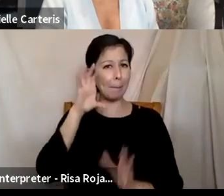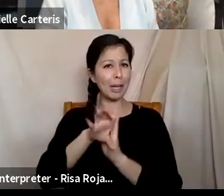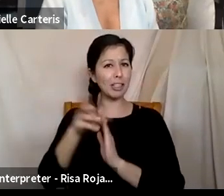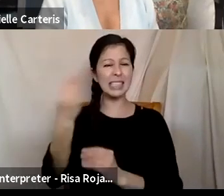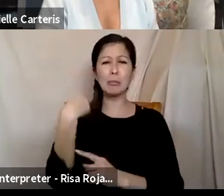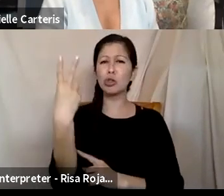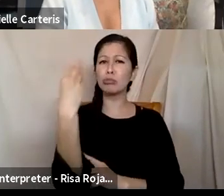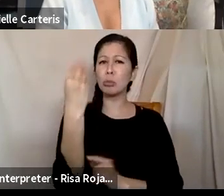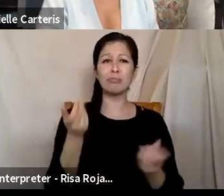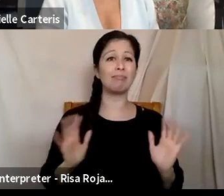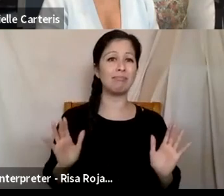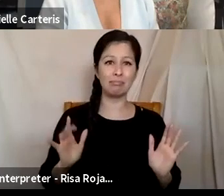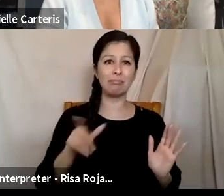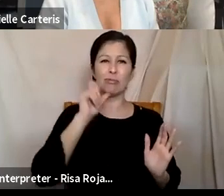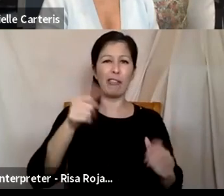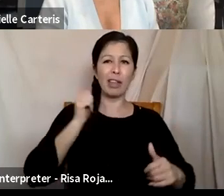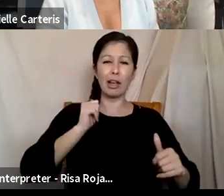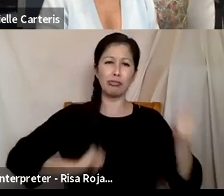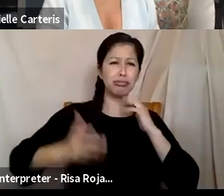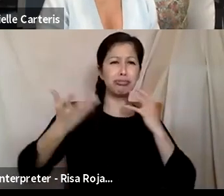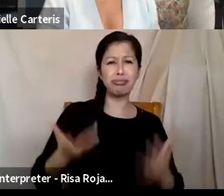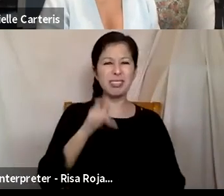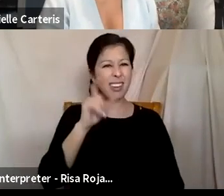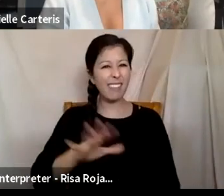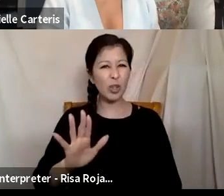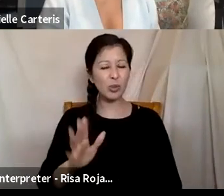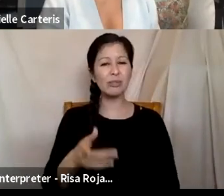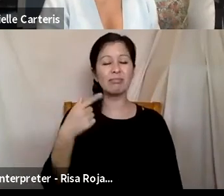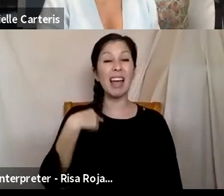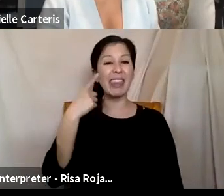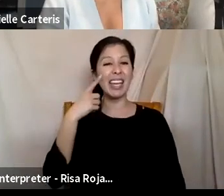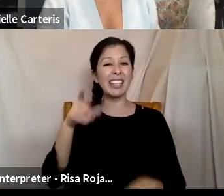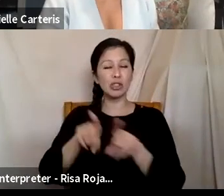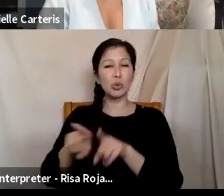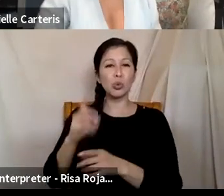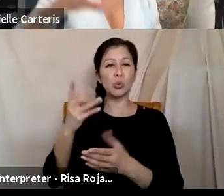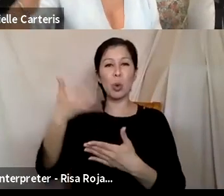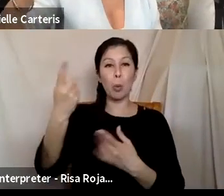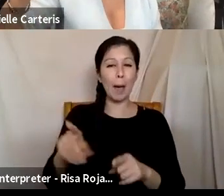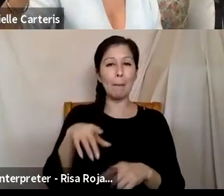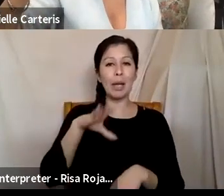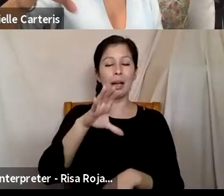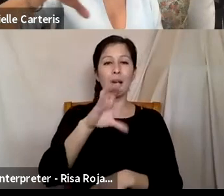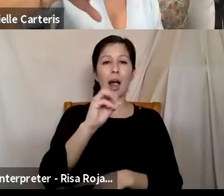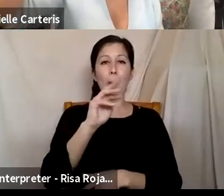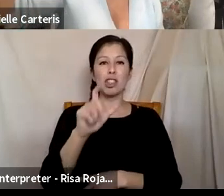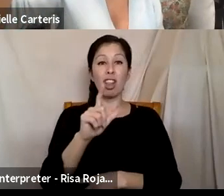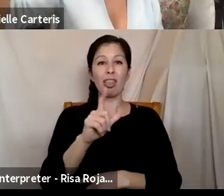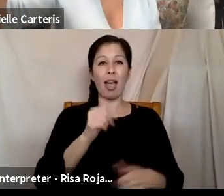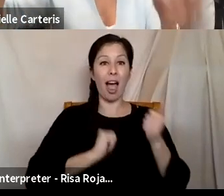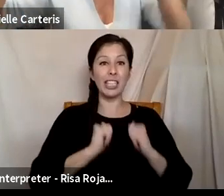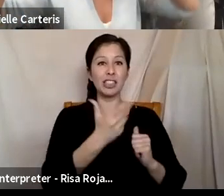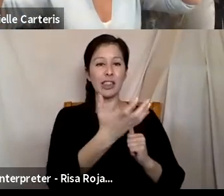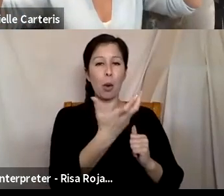2 shots and they don't have to be theatrical. I think sometimes what happens is people think, well, in the commercial auditions, they want